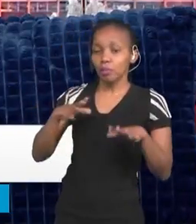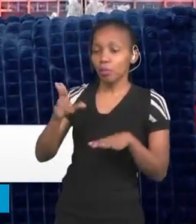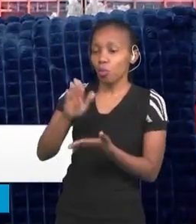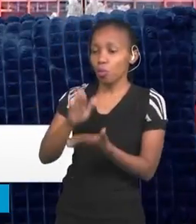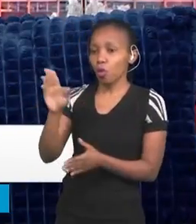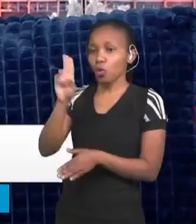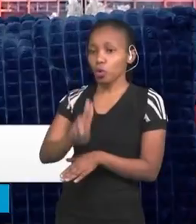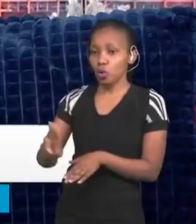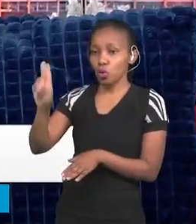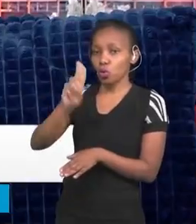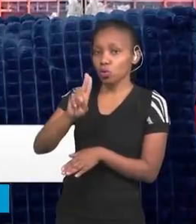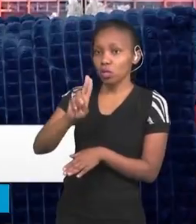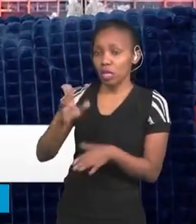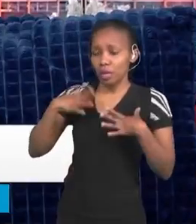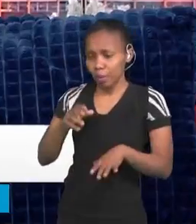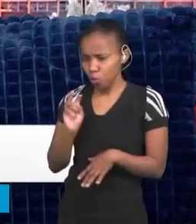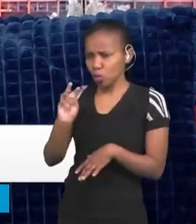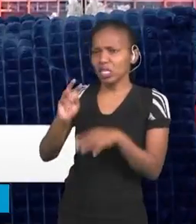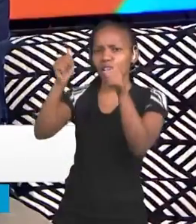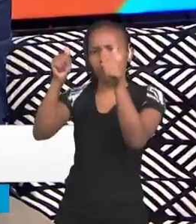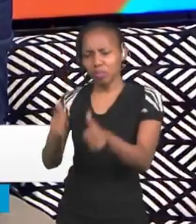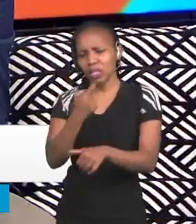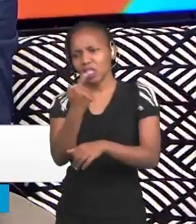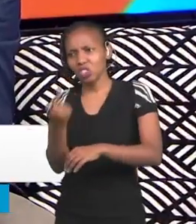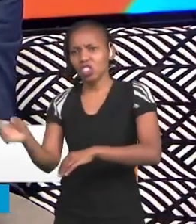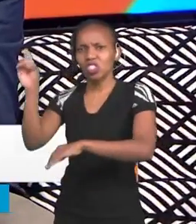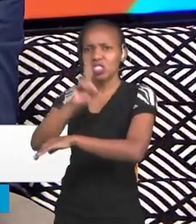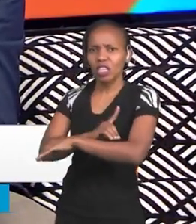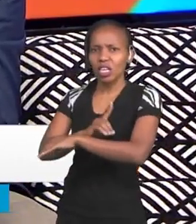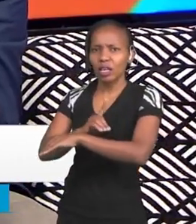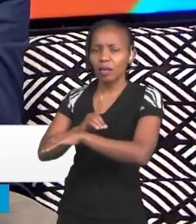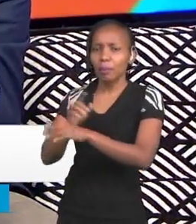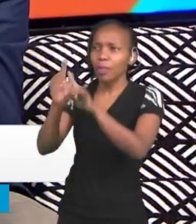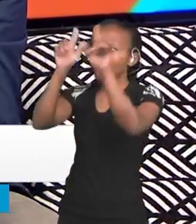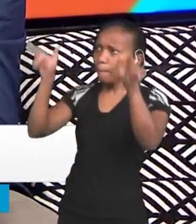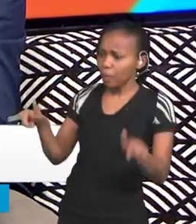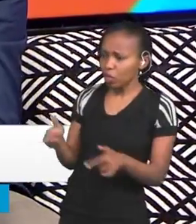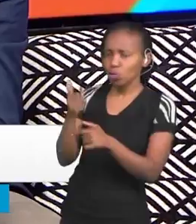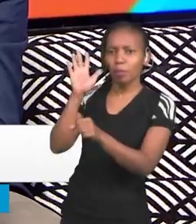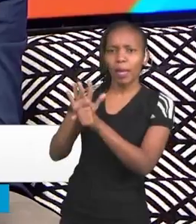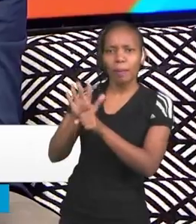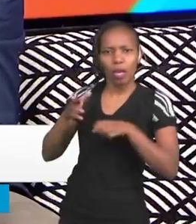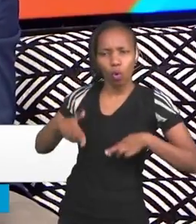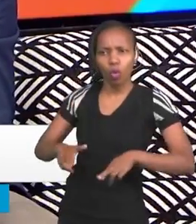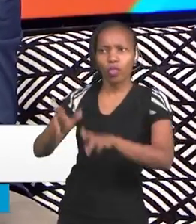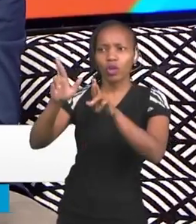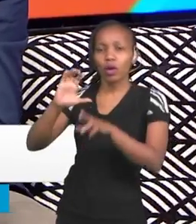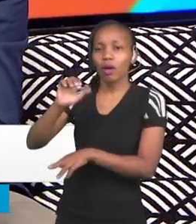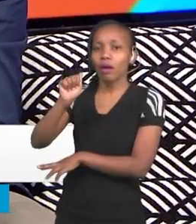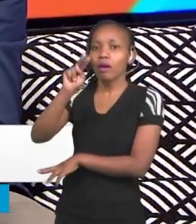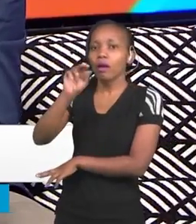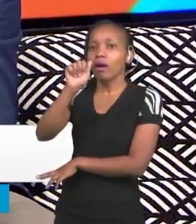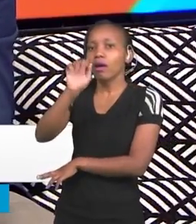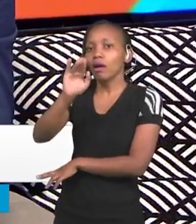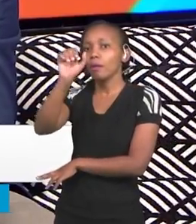it's at people's disposal. Adverts every day, billboards, all those things. Now, cannabis, it's illegal in this